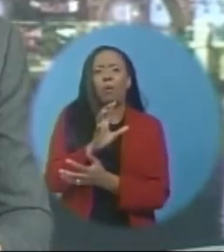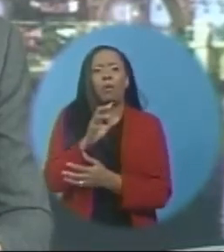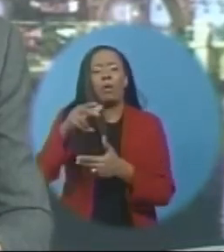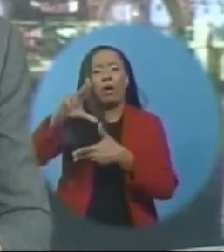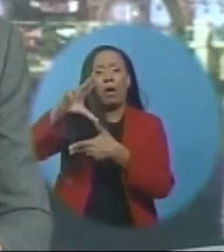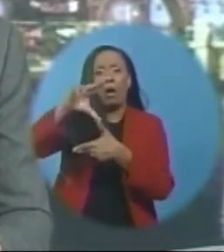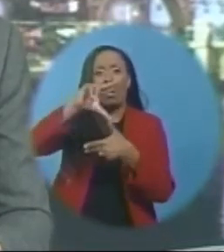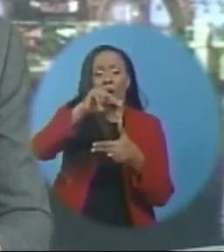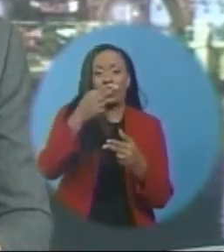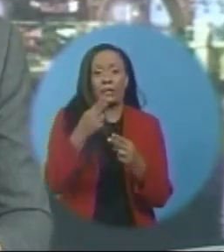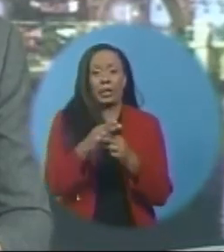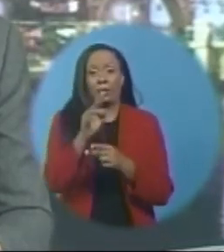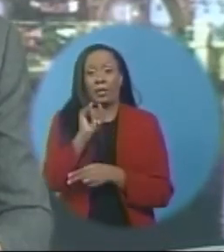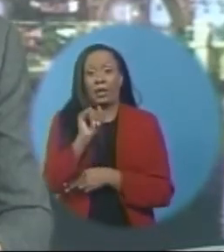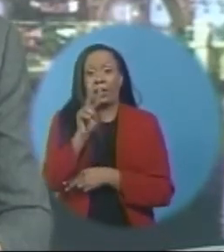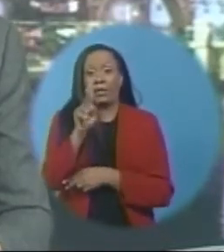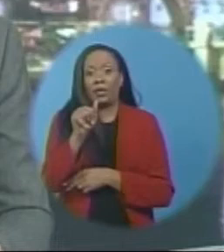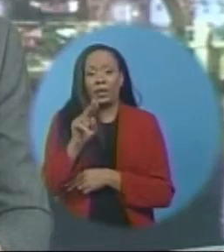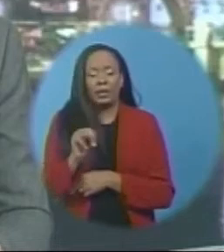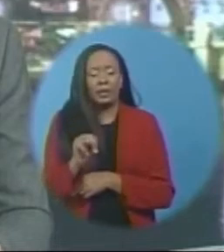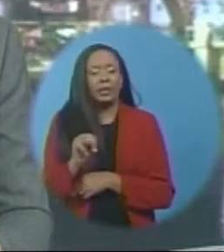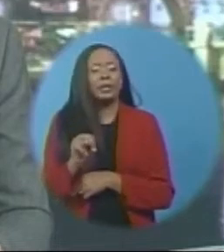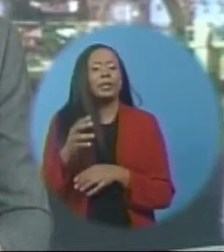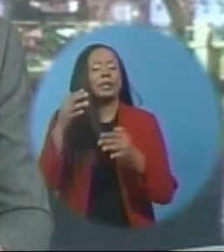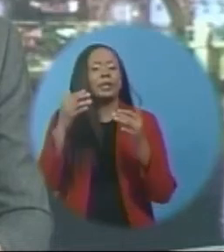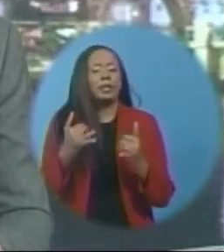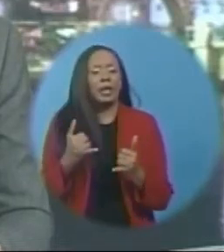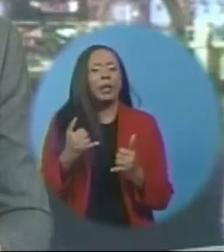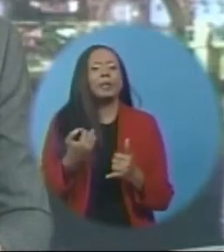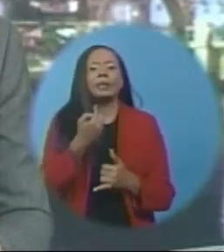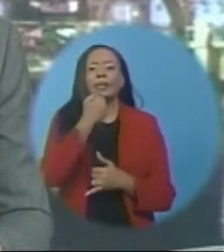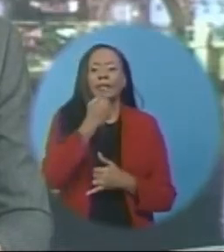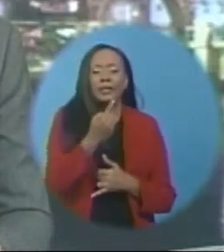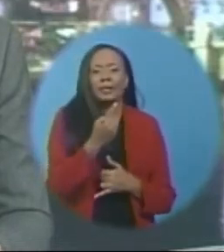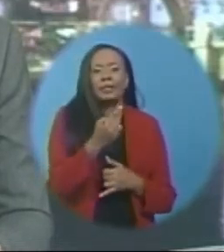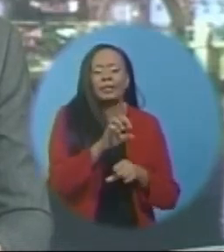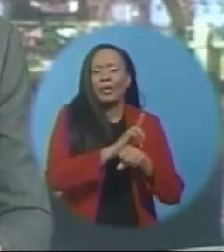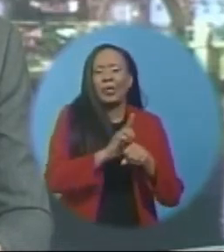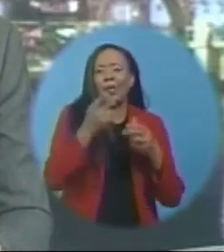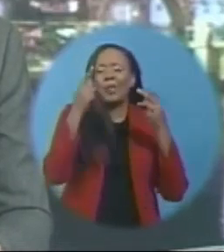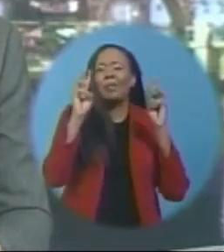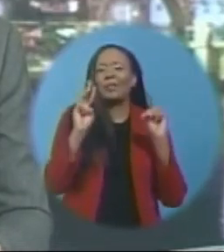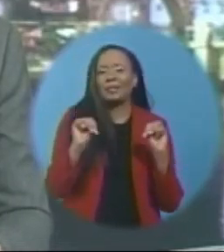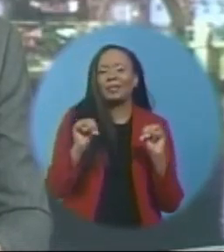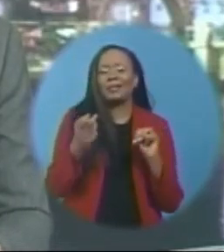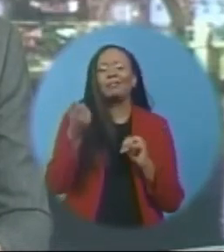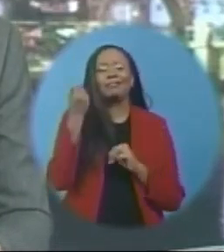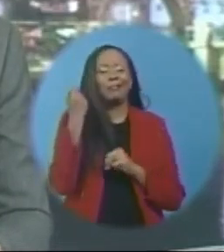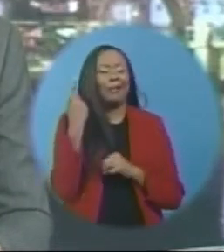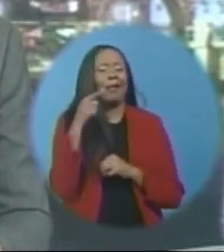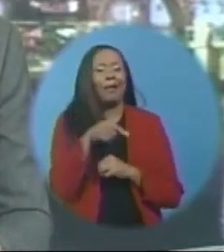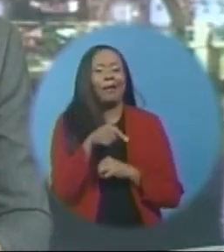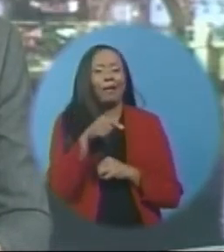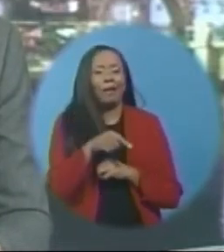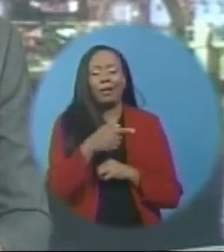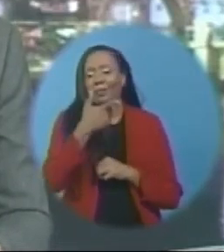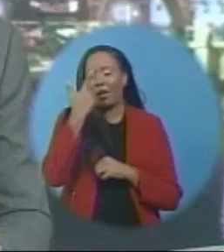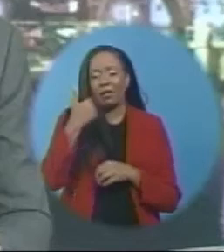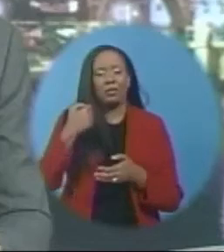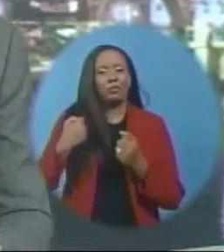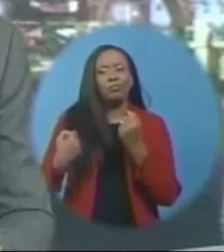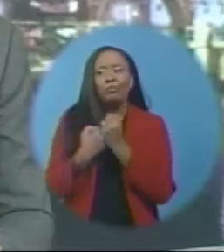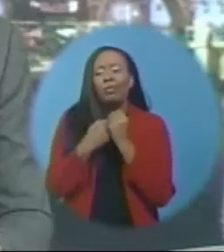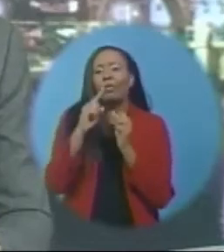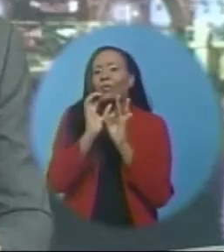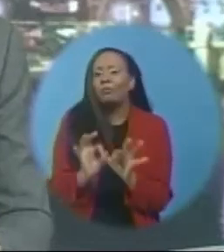Like Dominica's Roosevelt Scarrett, he had the task of rebuilding the island and says the support he received from fellow CARICOM